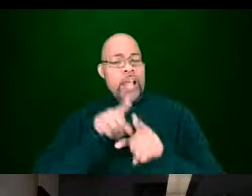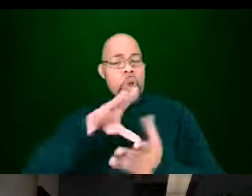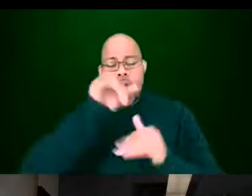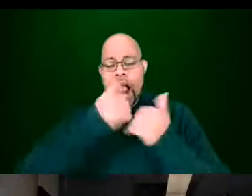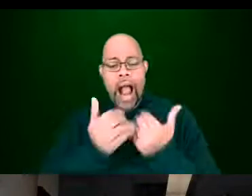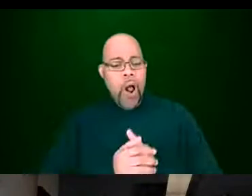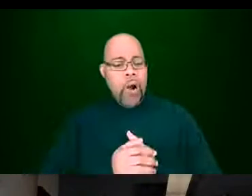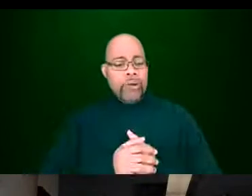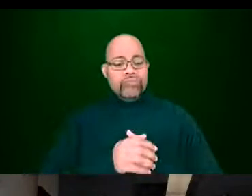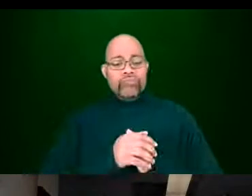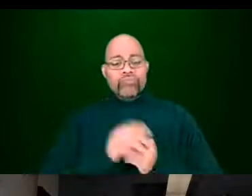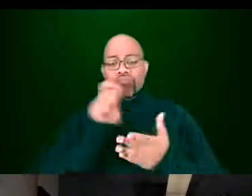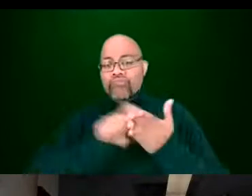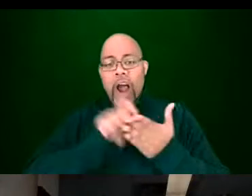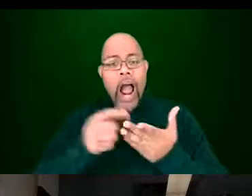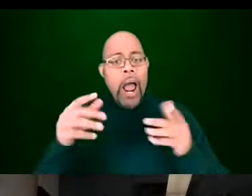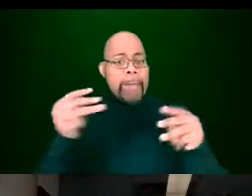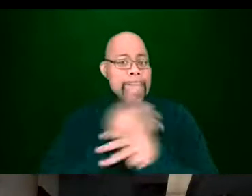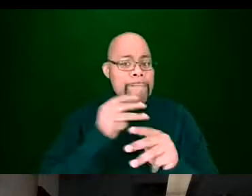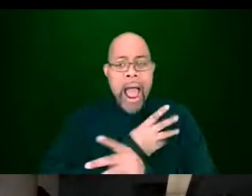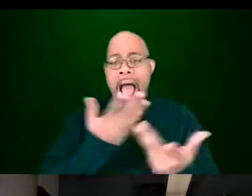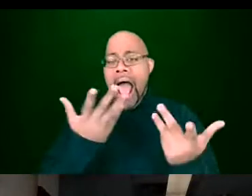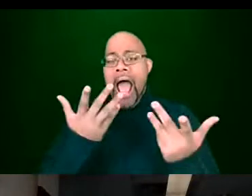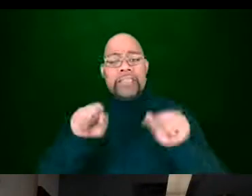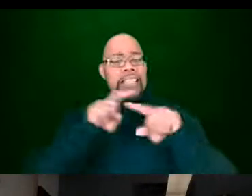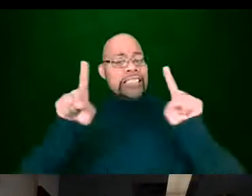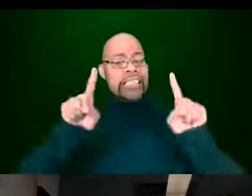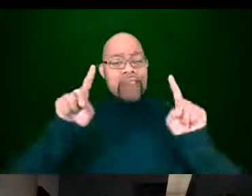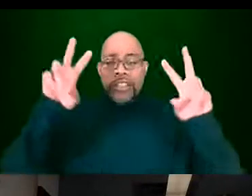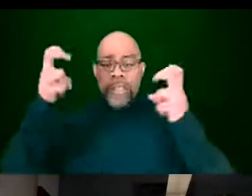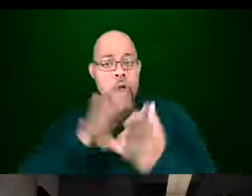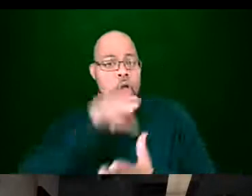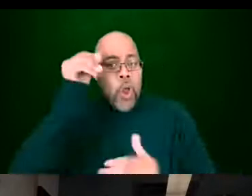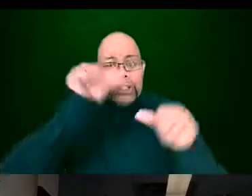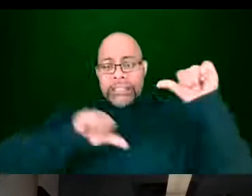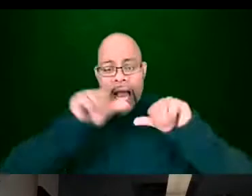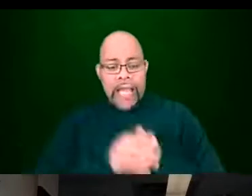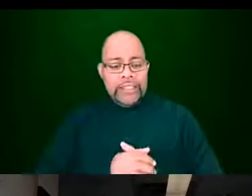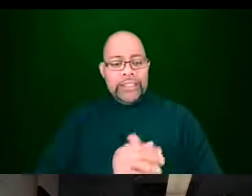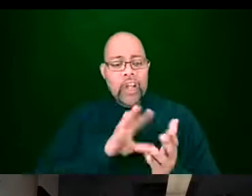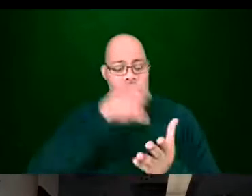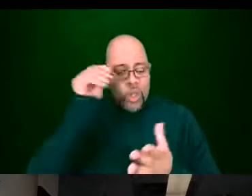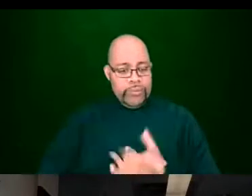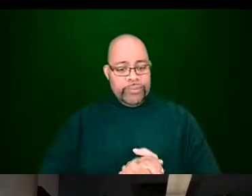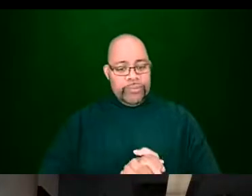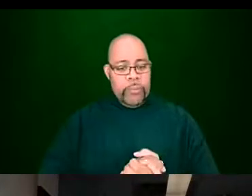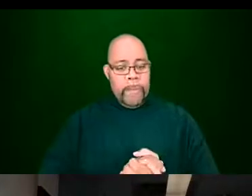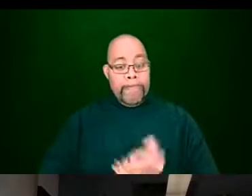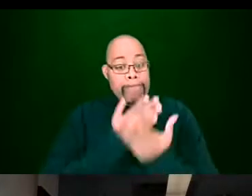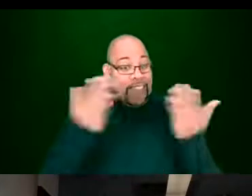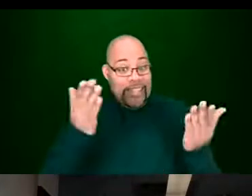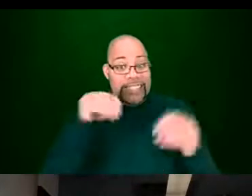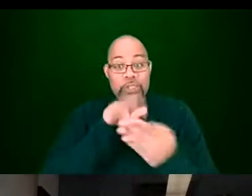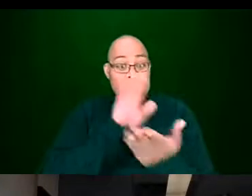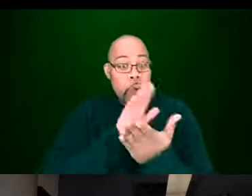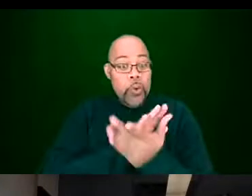to write or do math. You take different subjects, you learn science and you learn things at